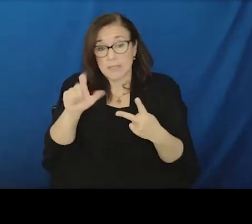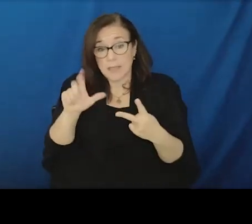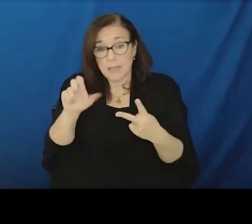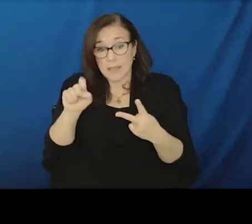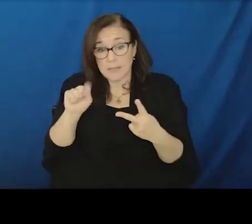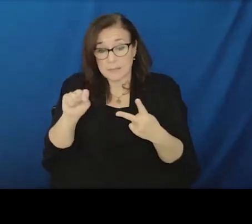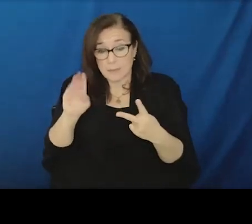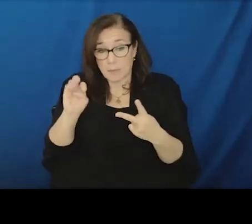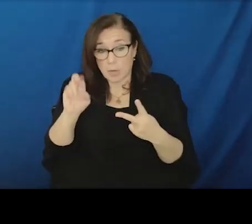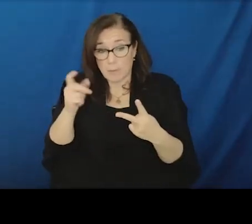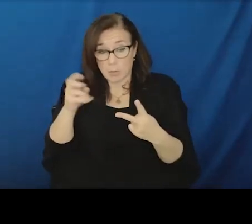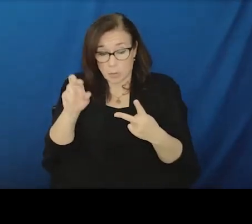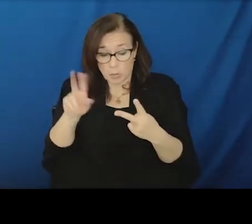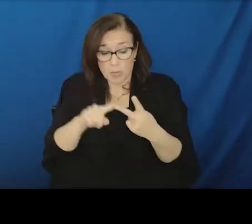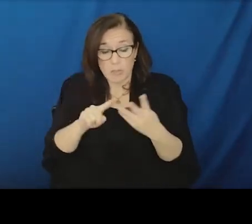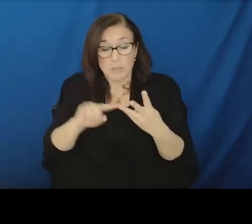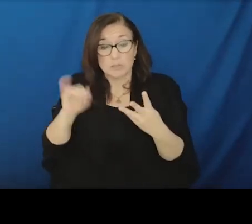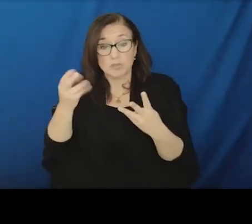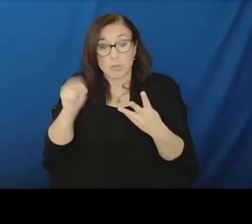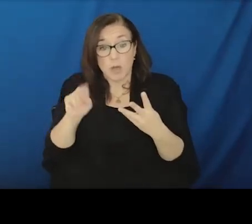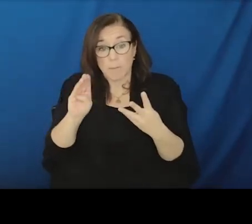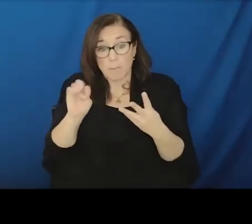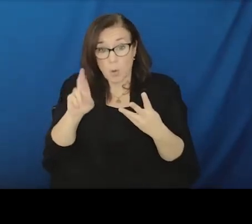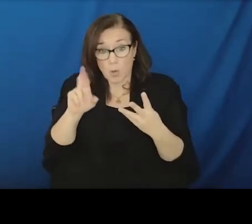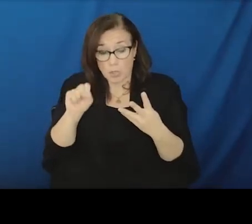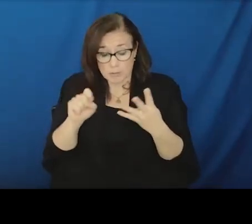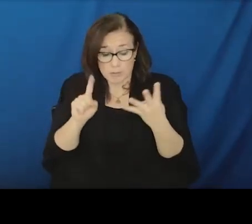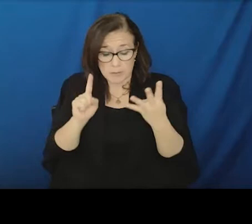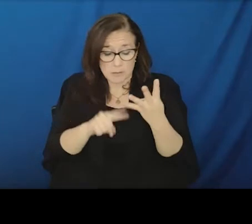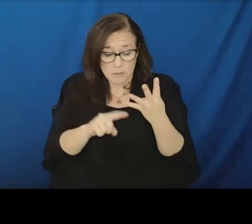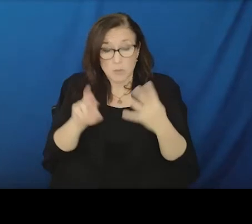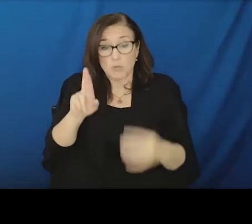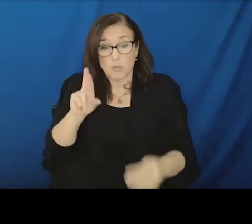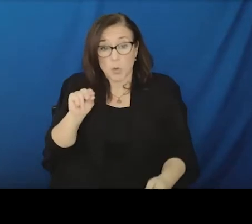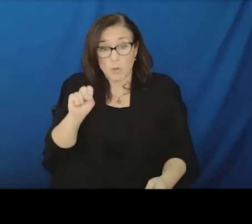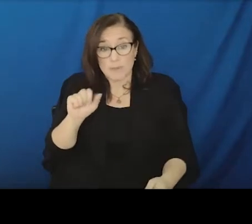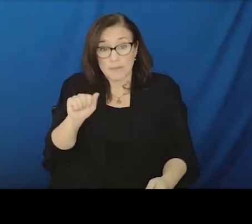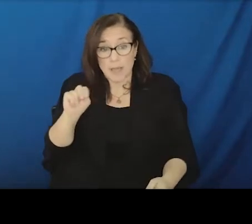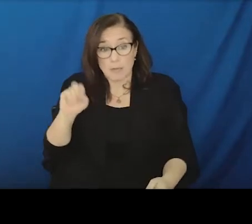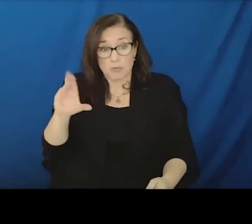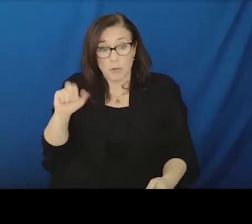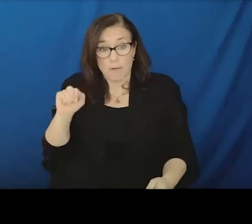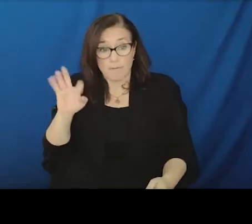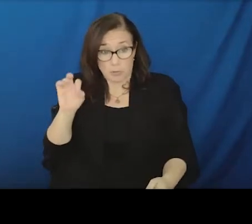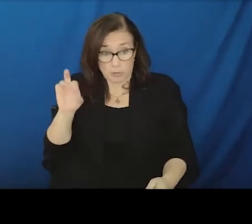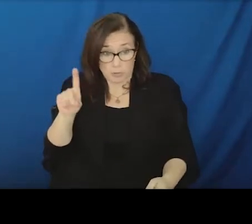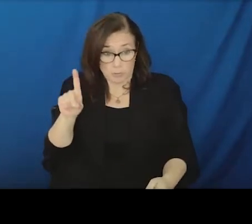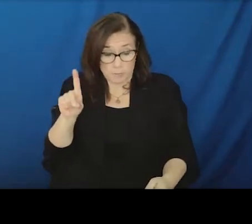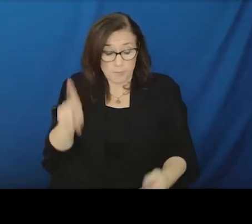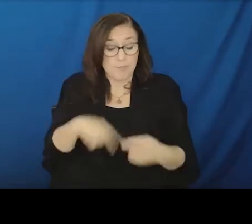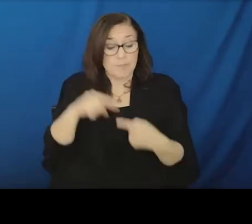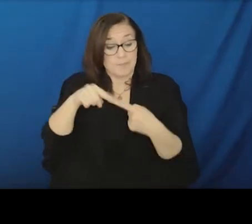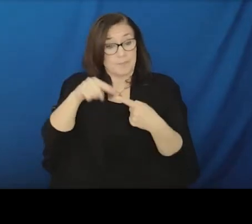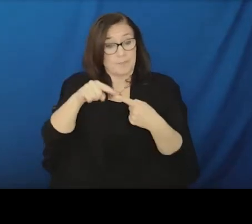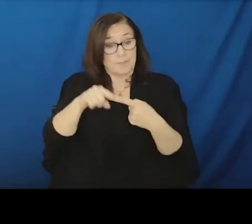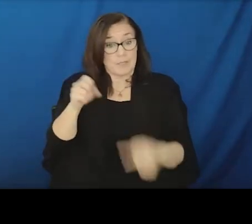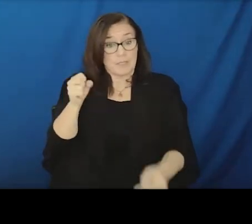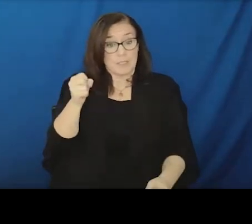and Roseanne Crawford. We'll begin with Sheridan Rosenberg.